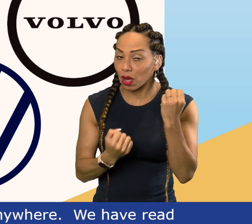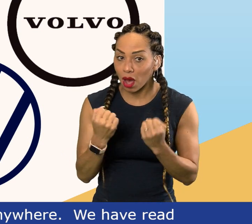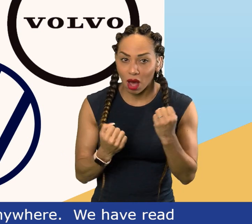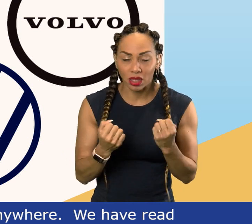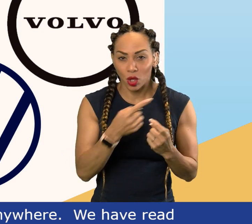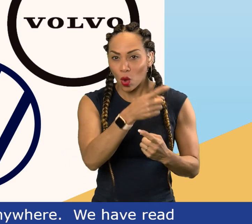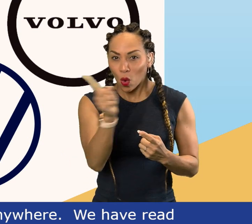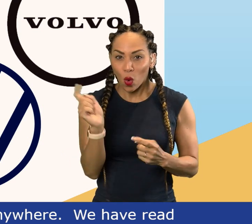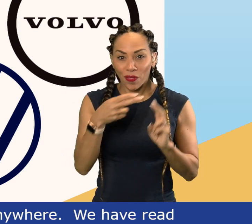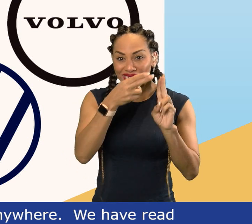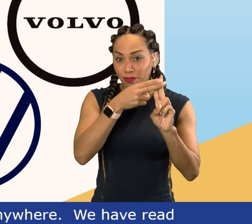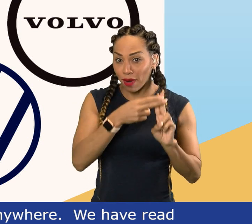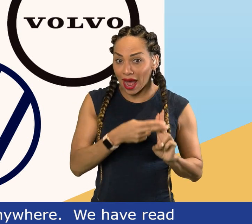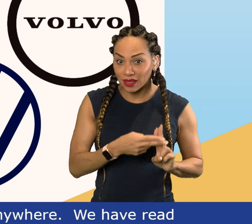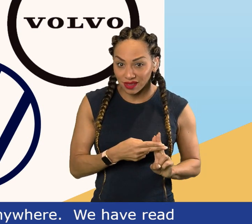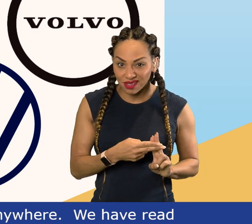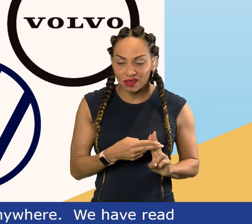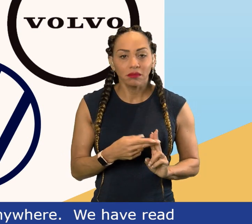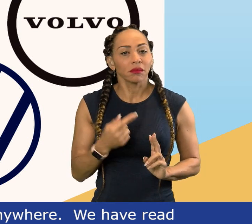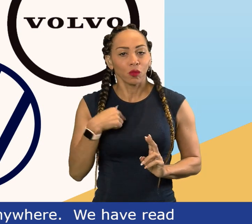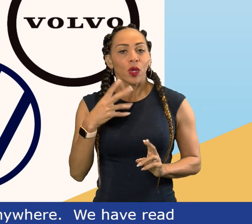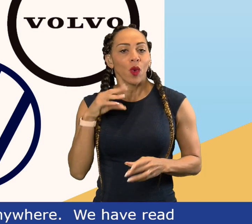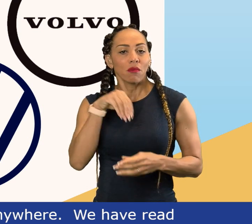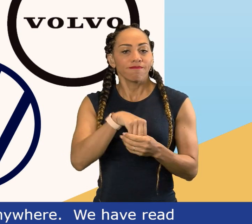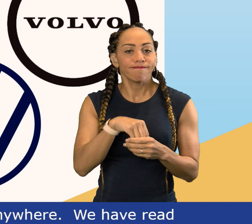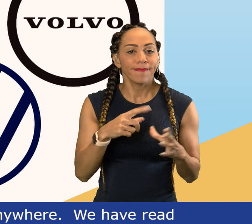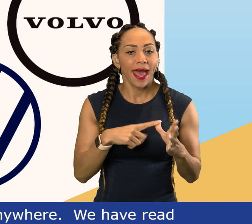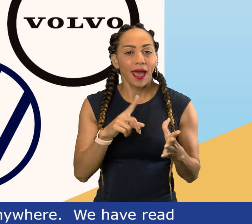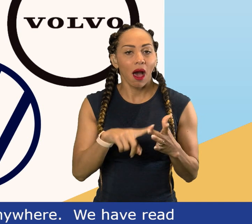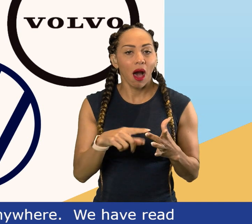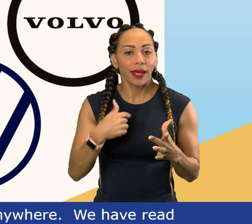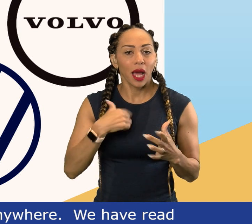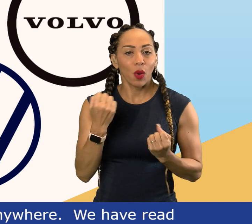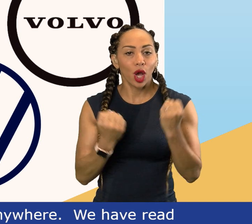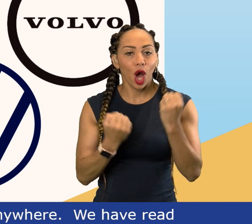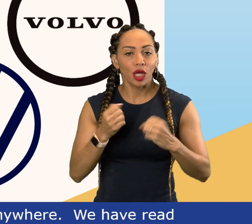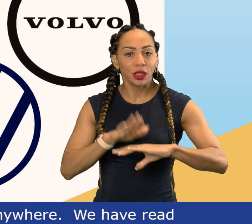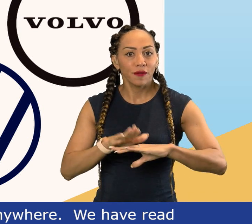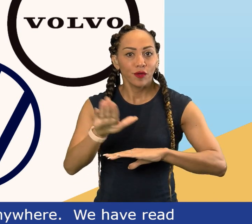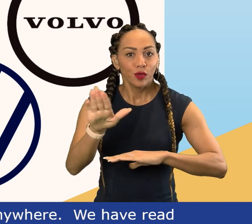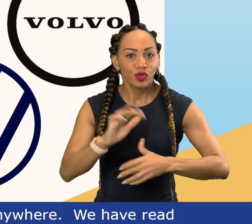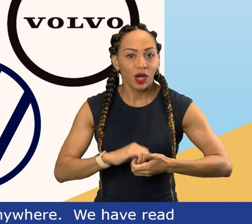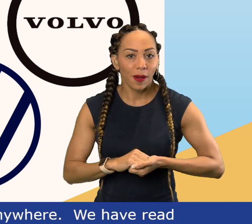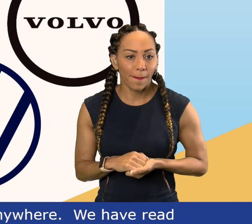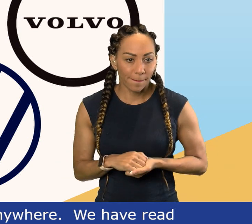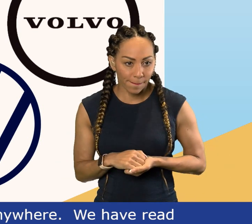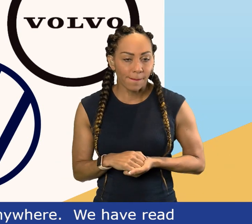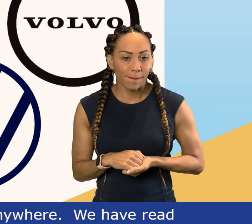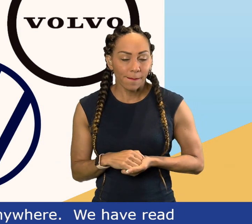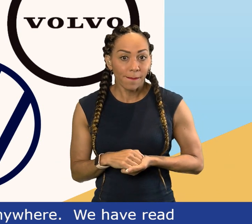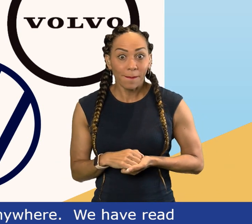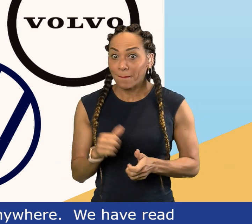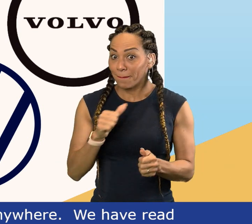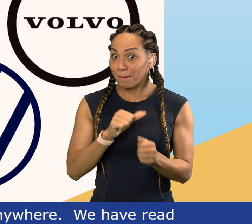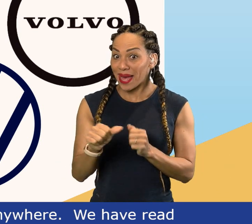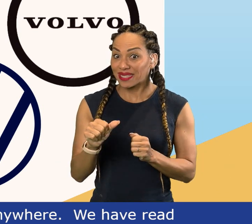have all come out and said, we are going to input AI into our cars in the near future. And the thing that could potentially probably have the best help with is voice control